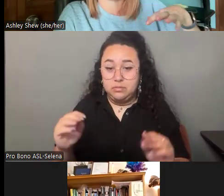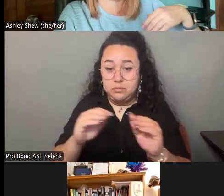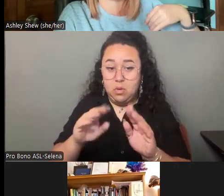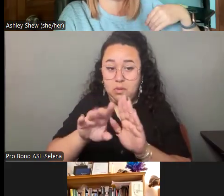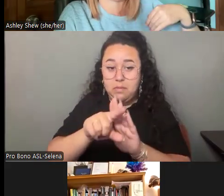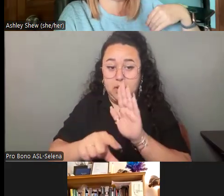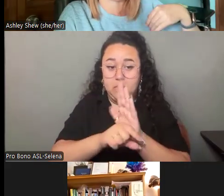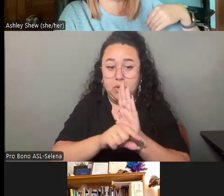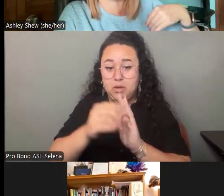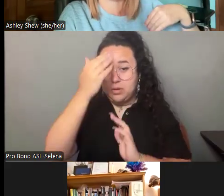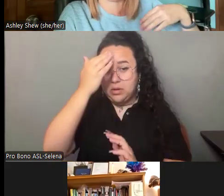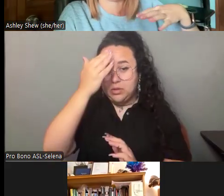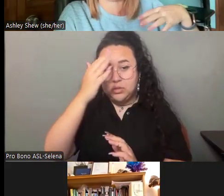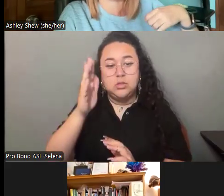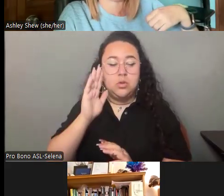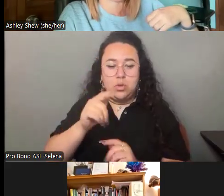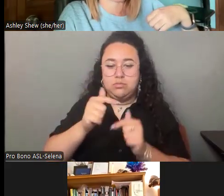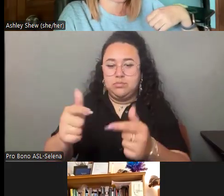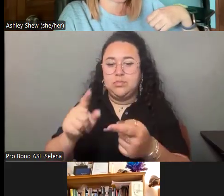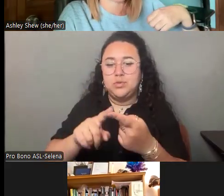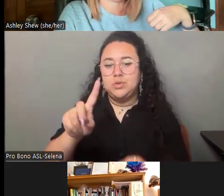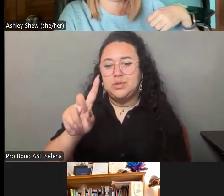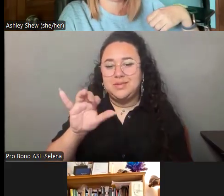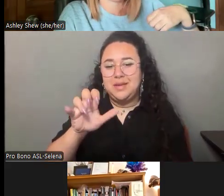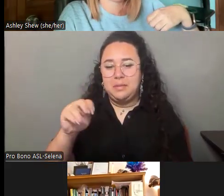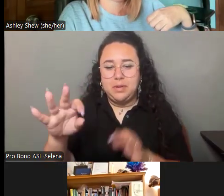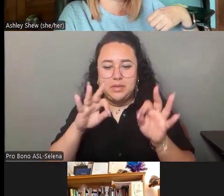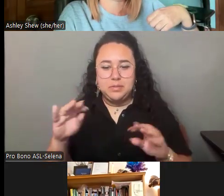here, I'm going to pass it to Damien for a minute.